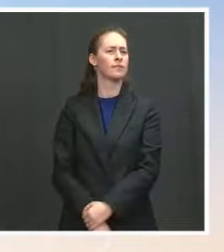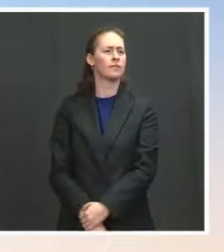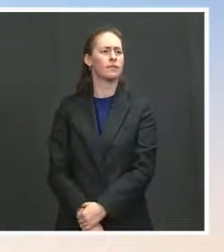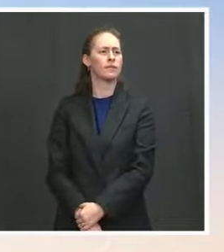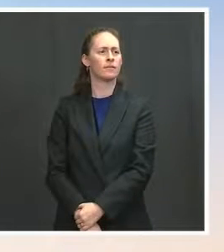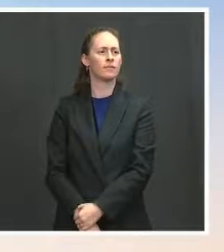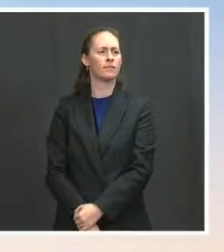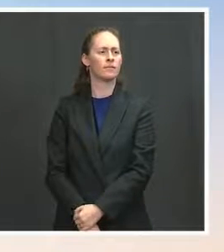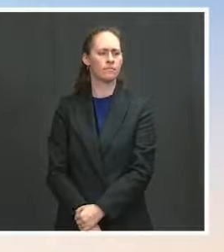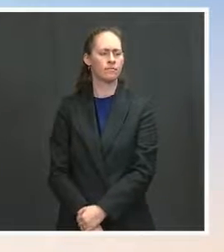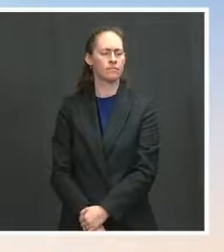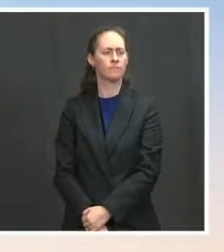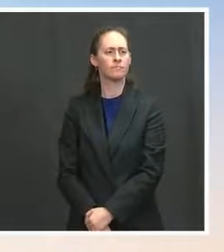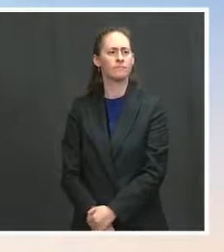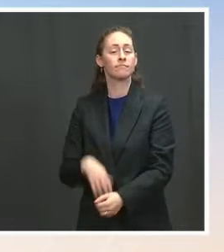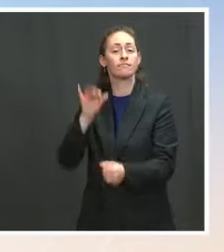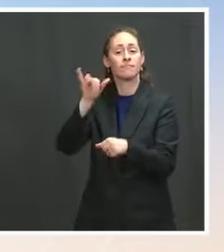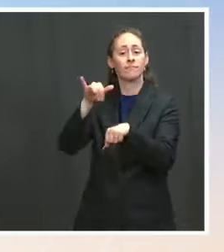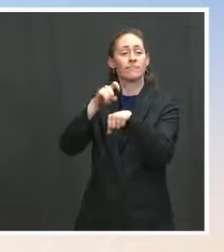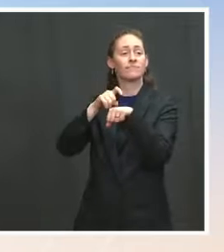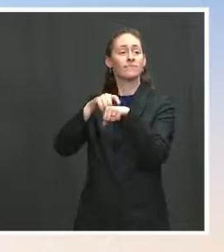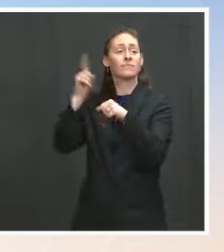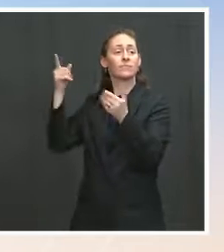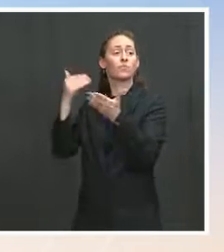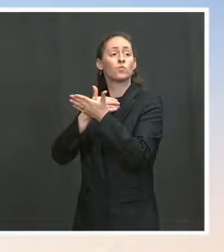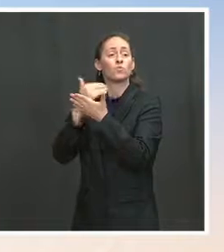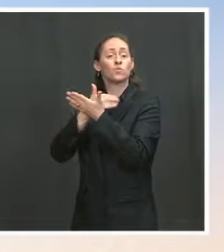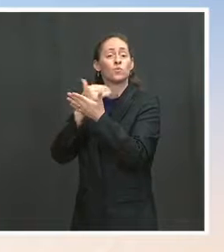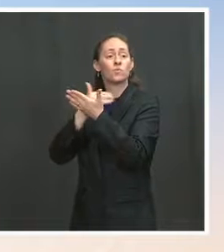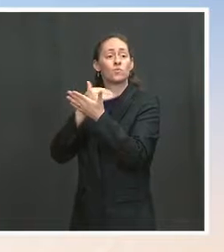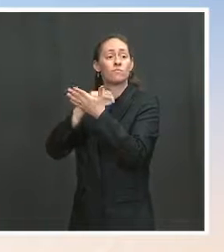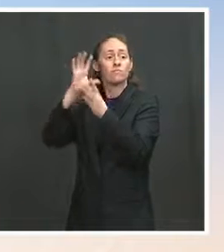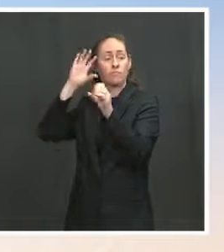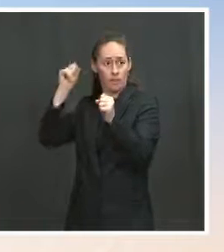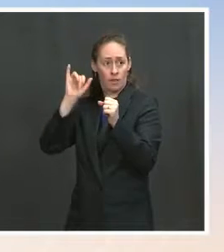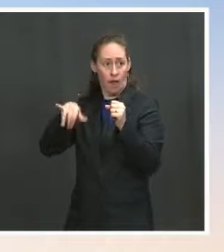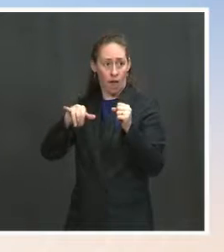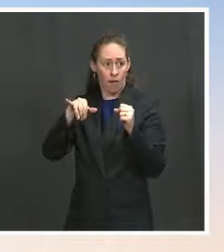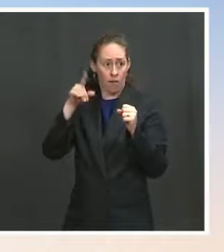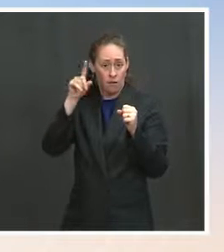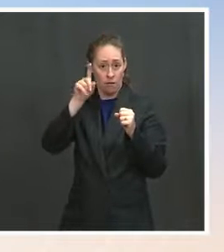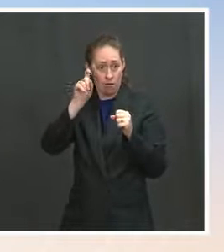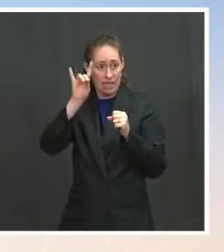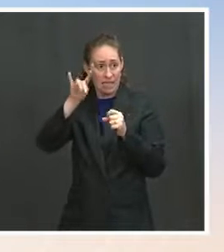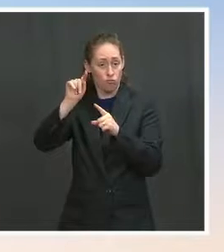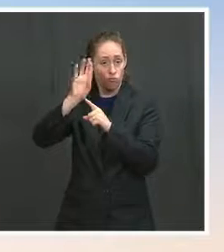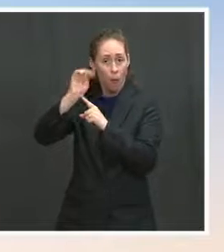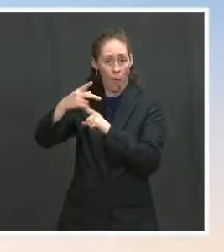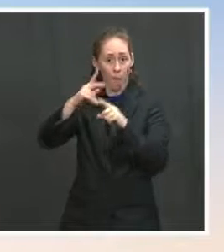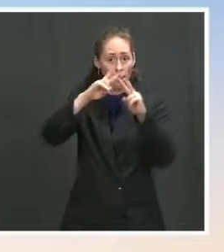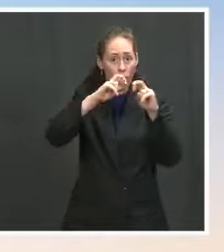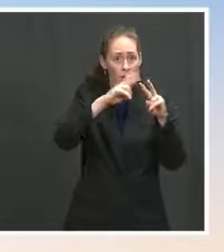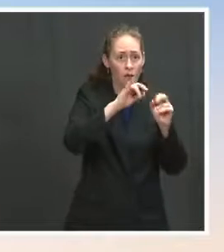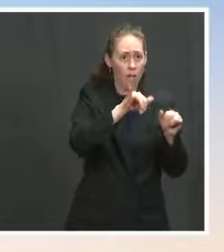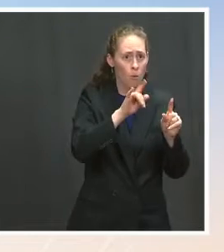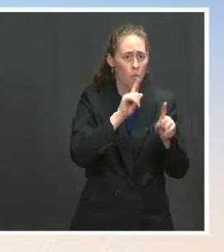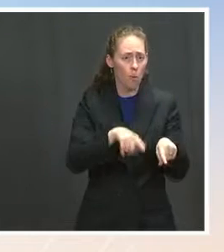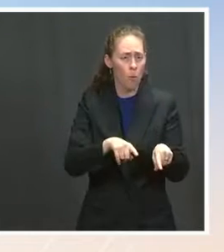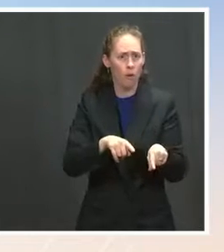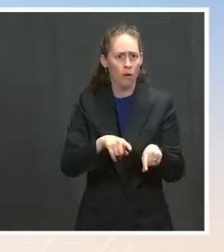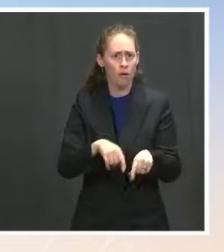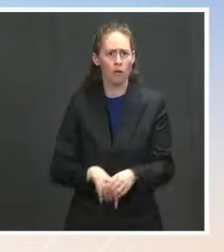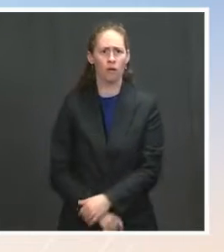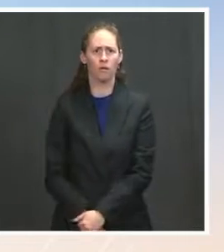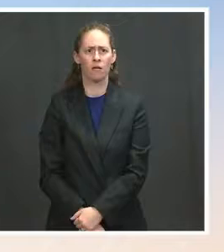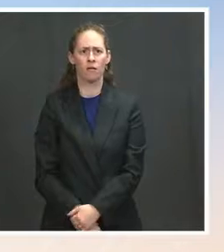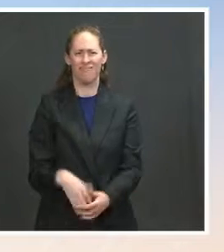the final days of the Trump administration? I think I'm just going to focus on our own internal review that's going to use every resource in the